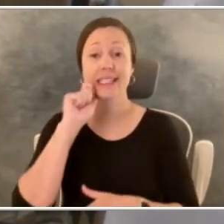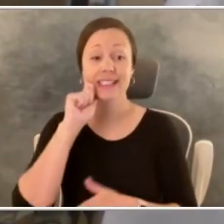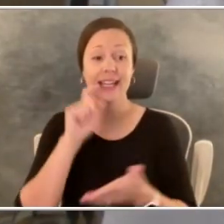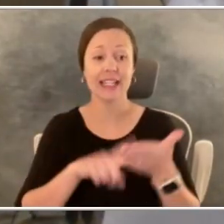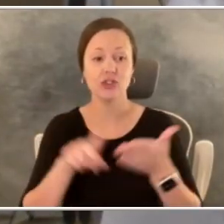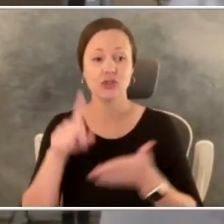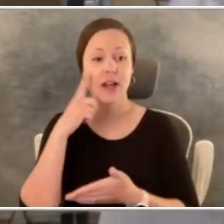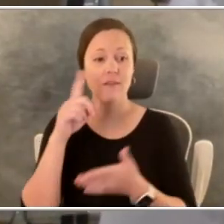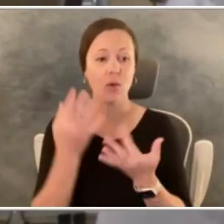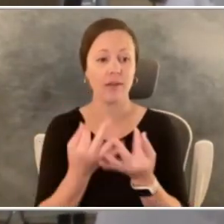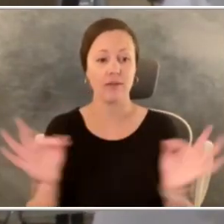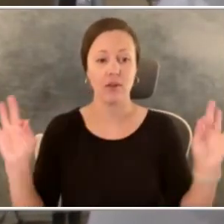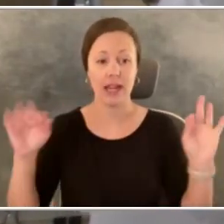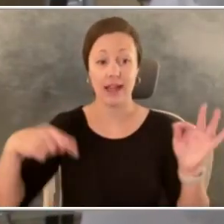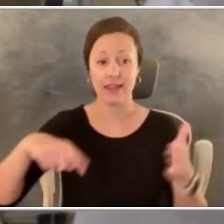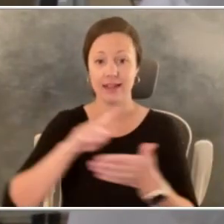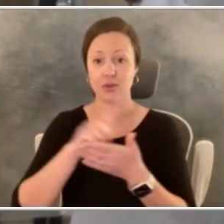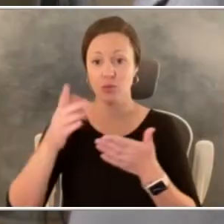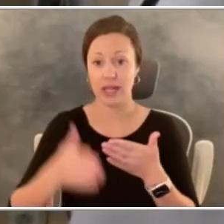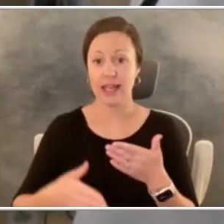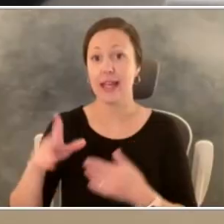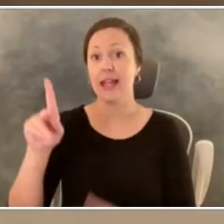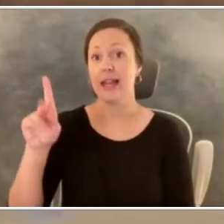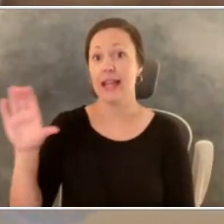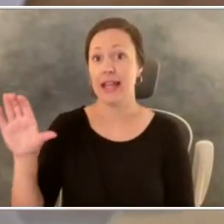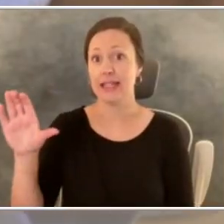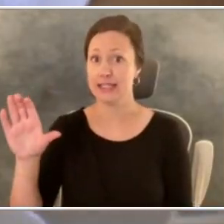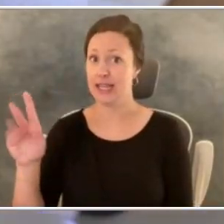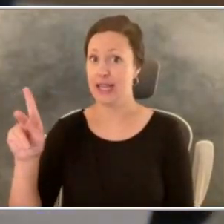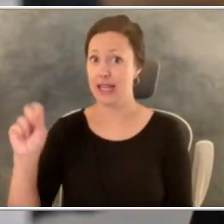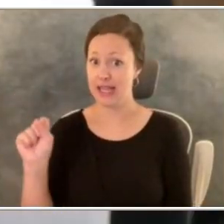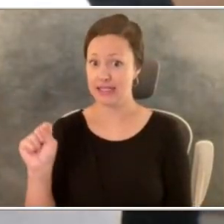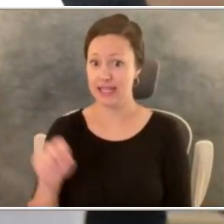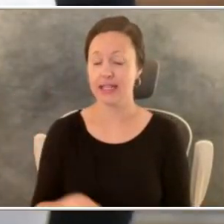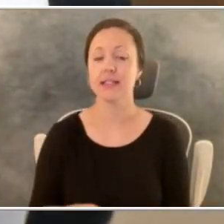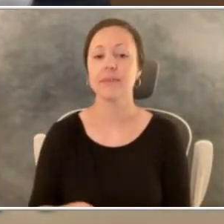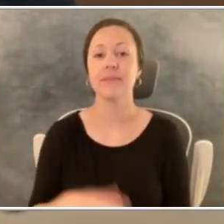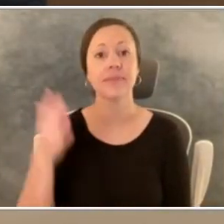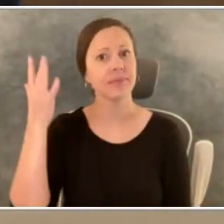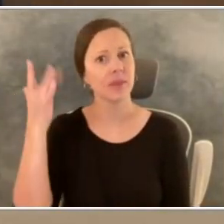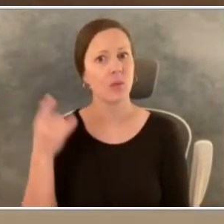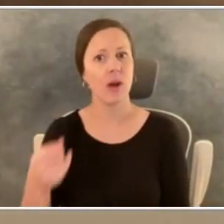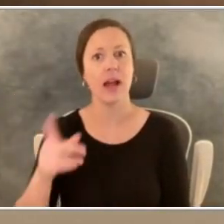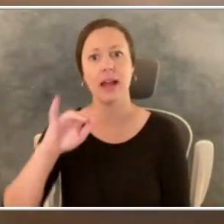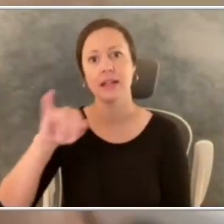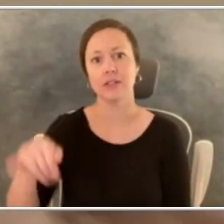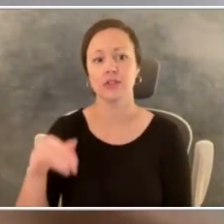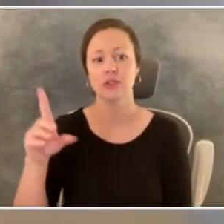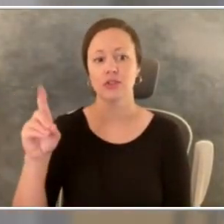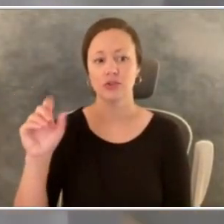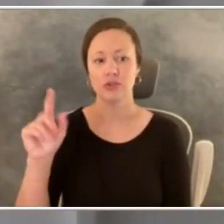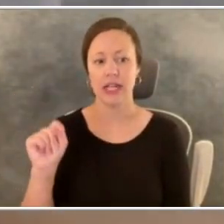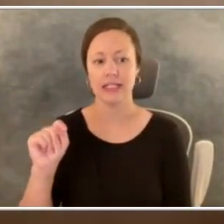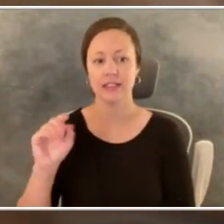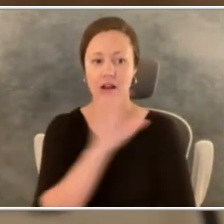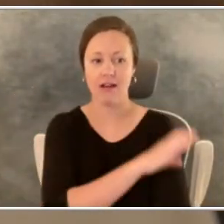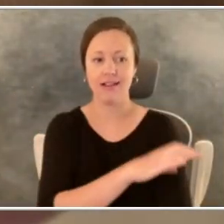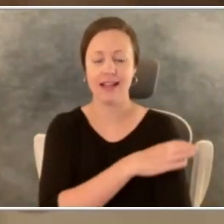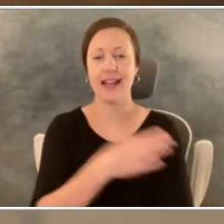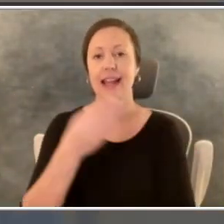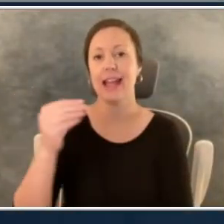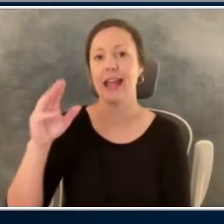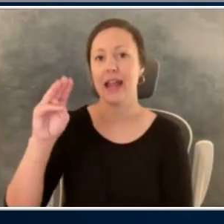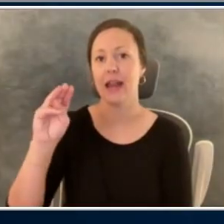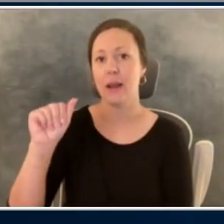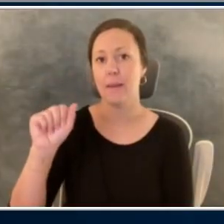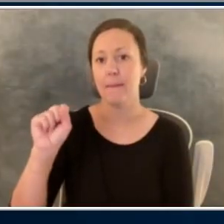this weekend in Kansas City, Kansas. That is thanks to the JDoc Clinic and the Masonic Cancer Alliance. Joining